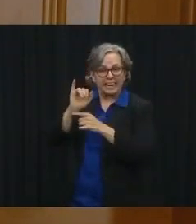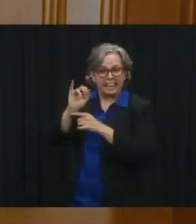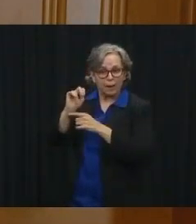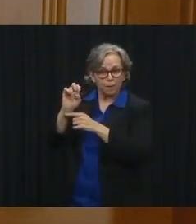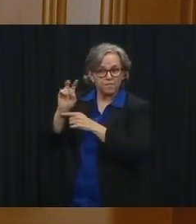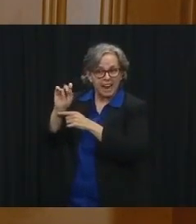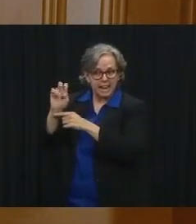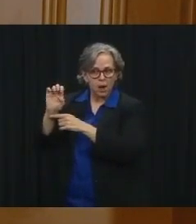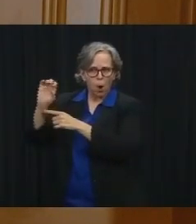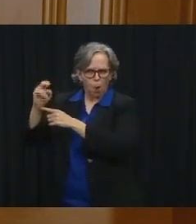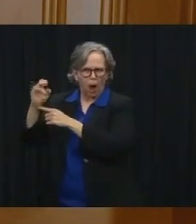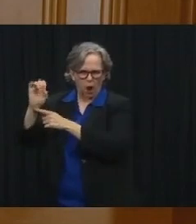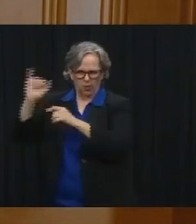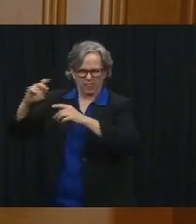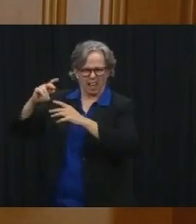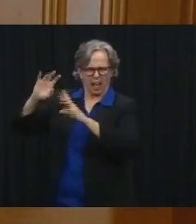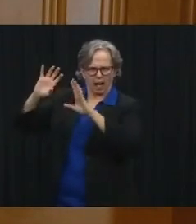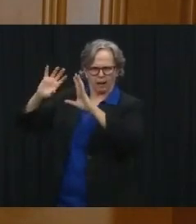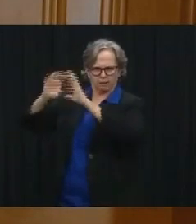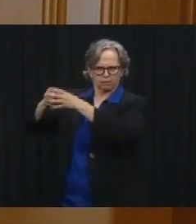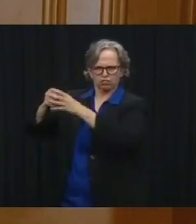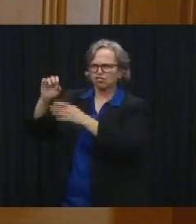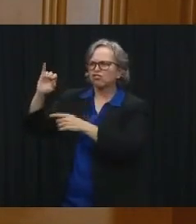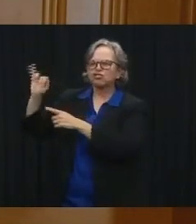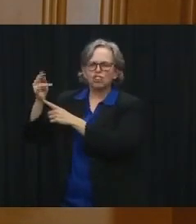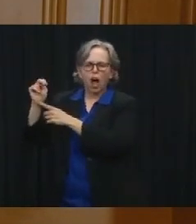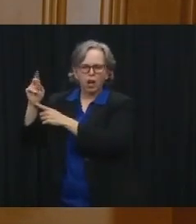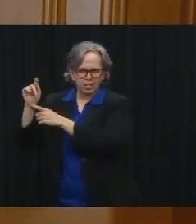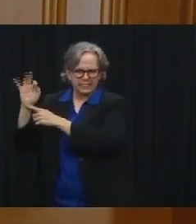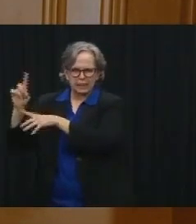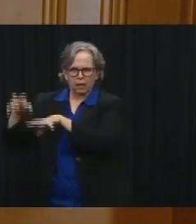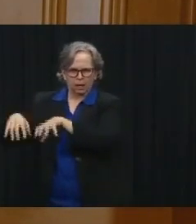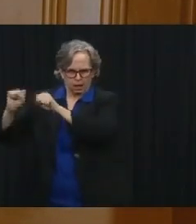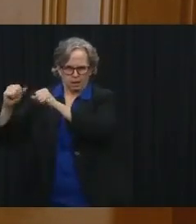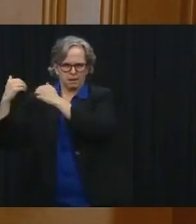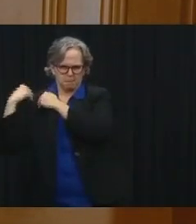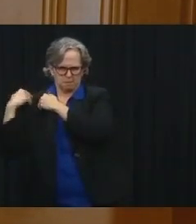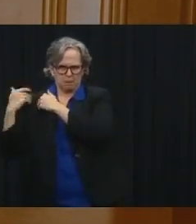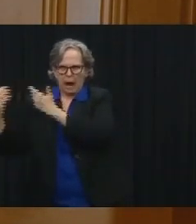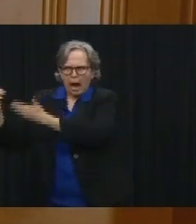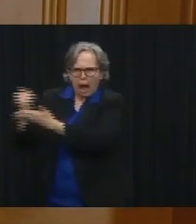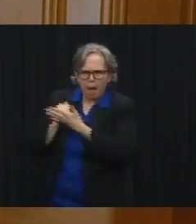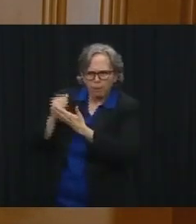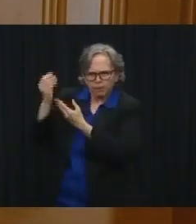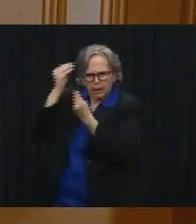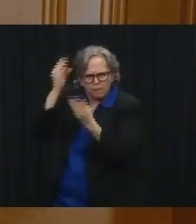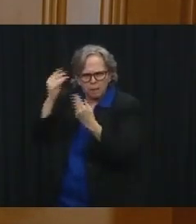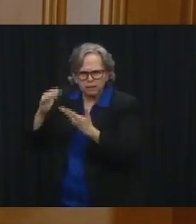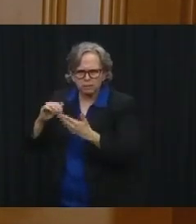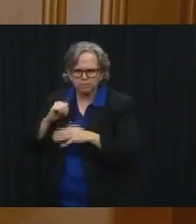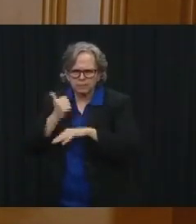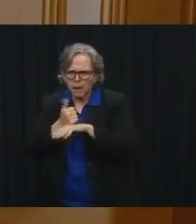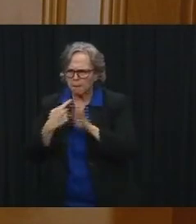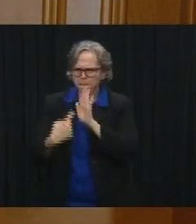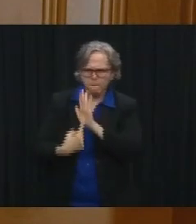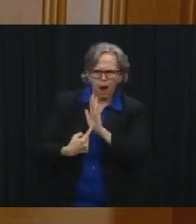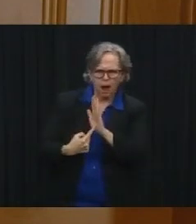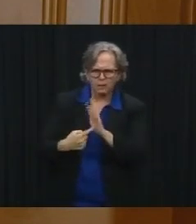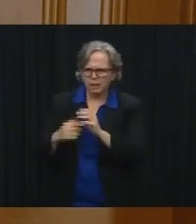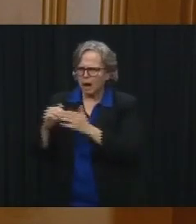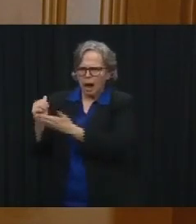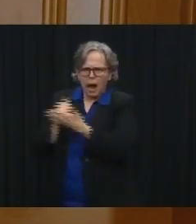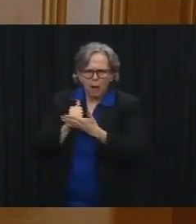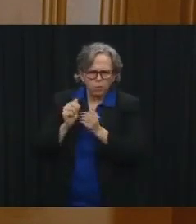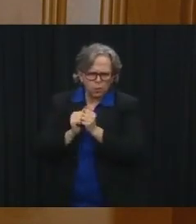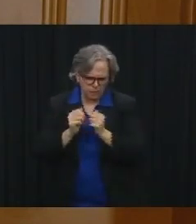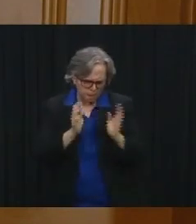sector to come in and help us with this modeling, help us with all the logistics, help us with the